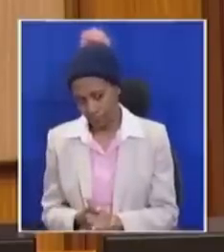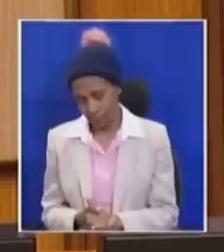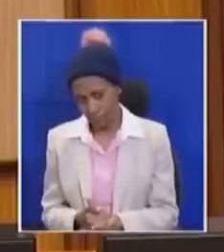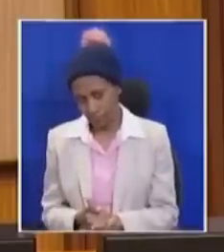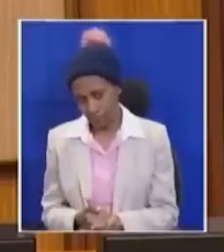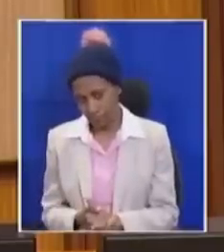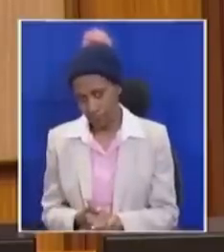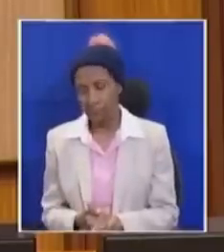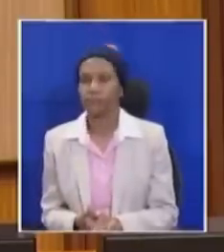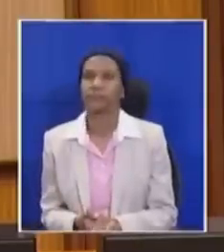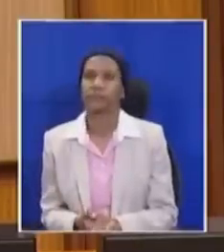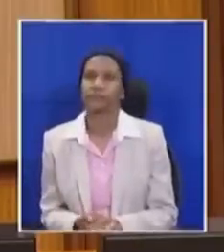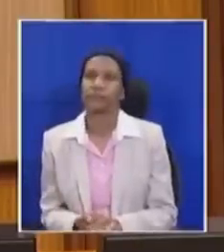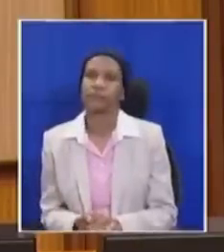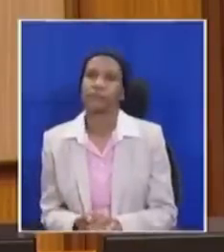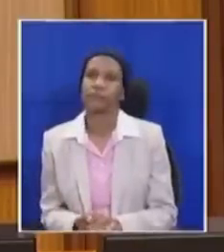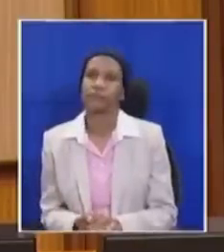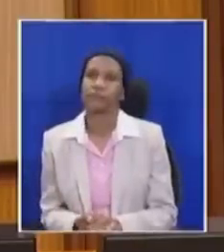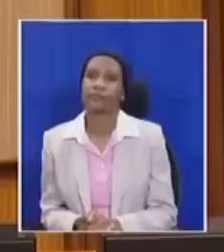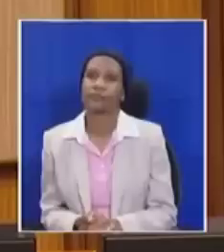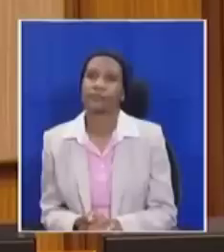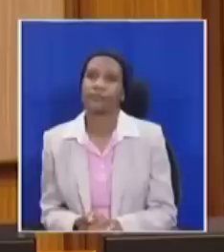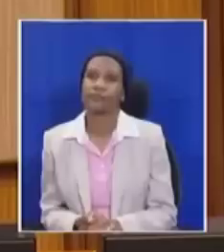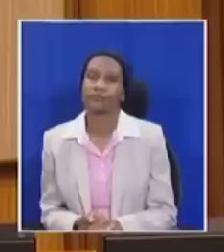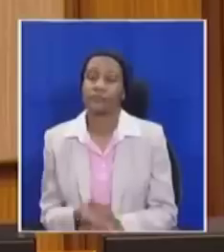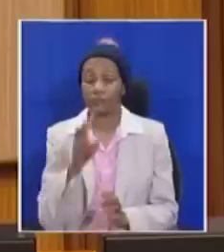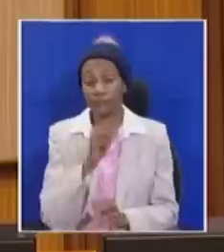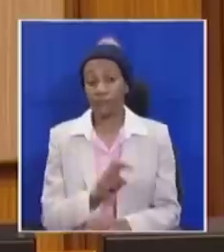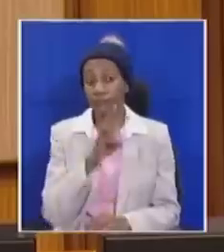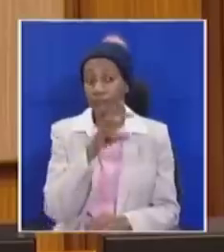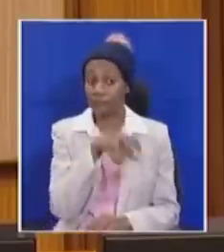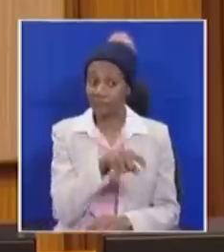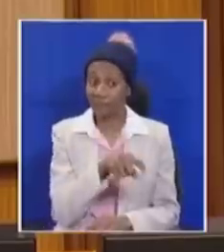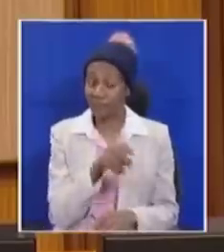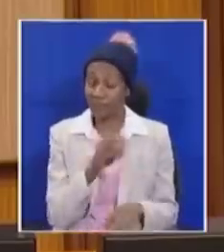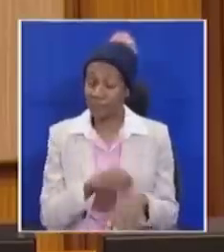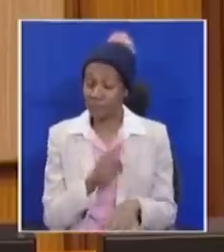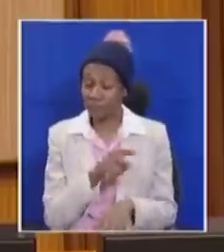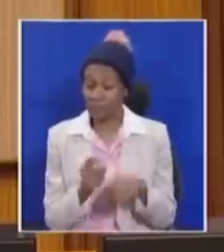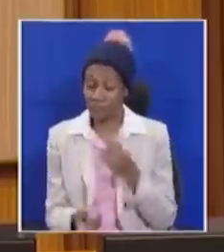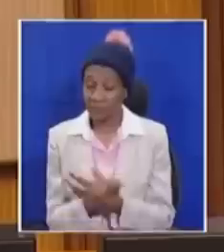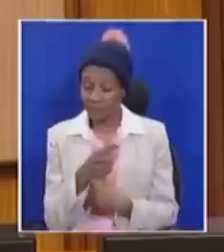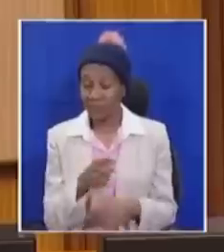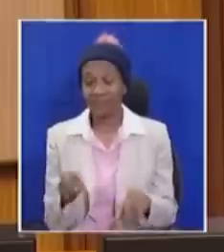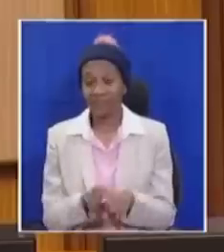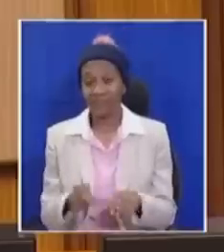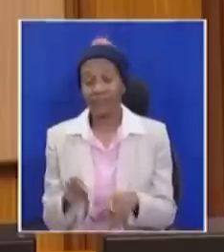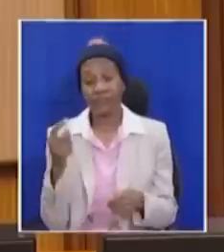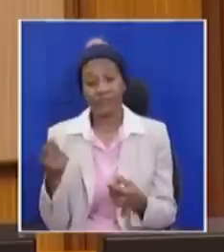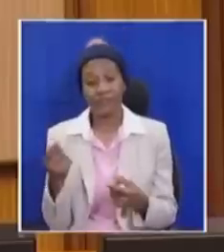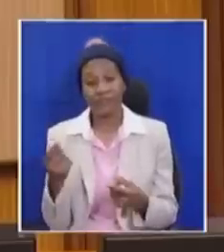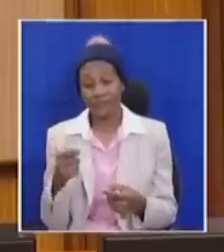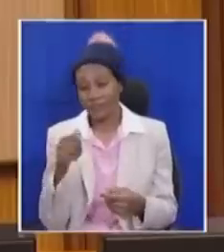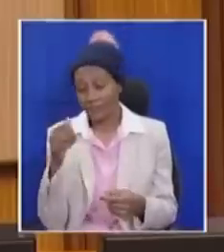Honorable Deputy President, what is happening in the Northwest, it is a political armed robbery.